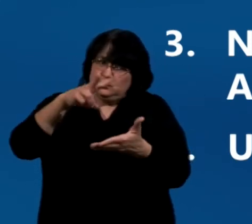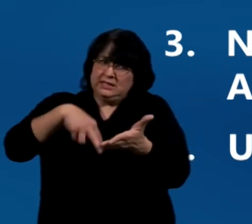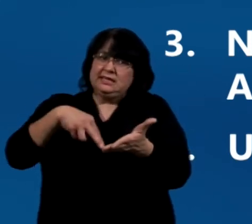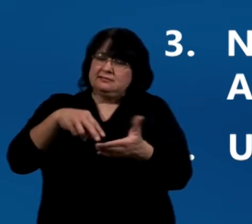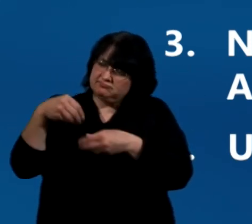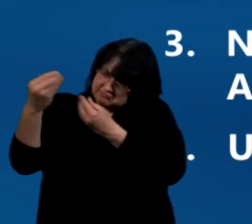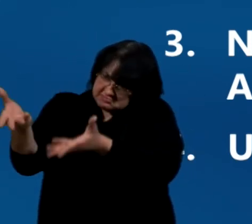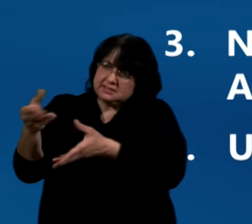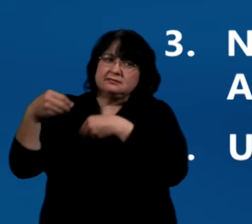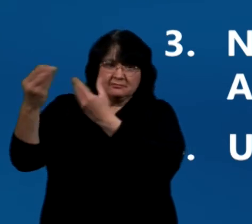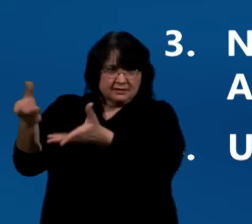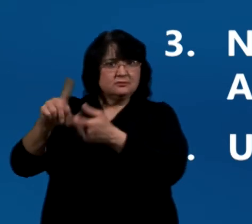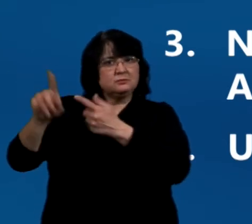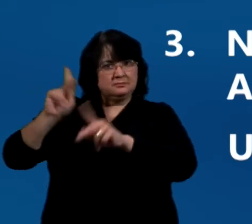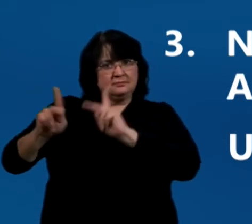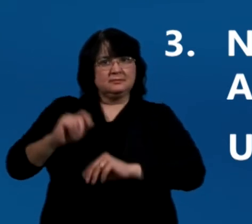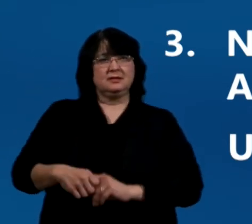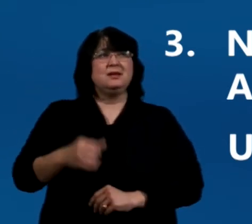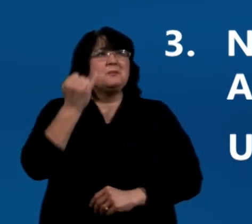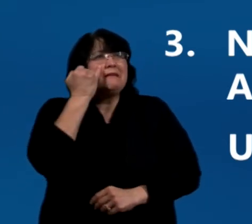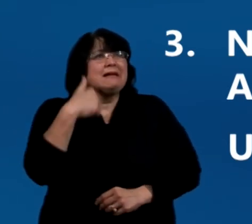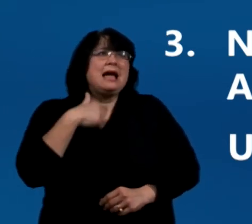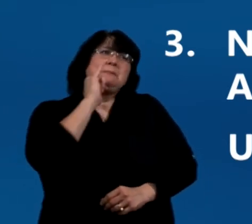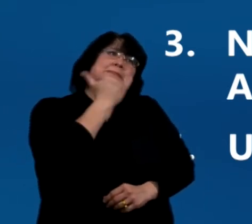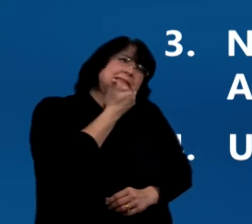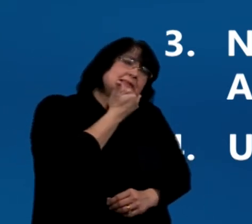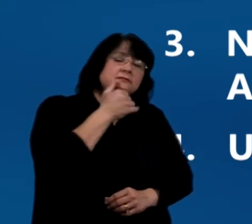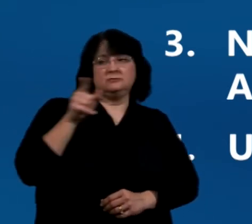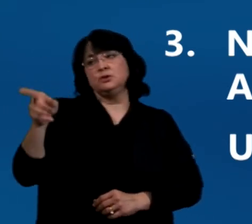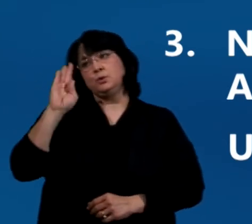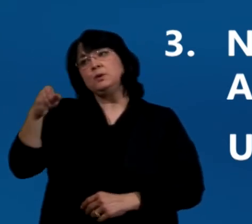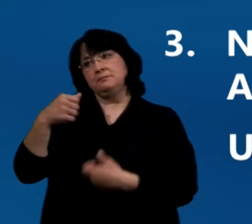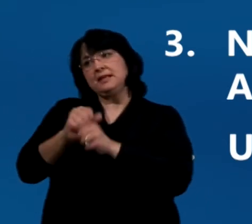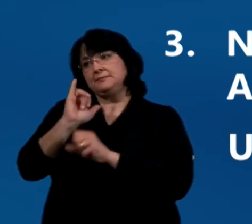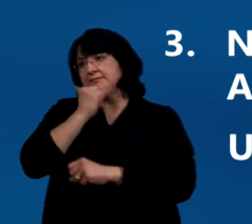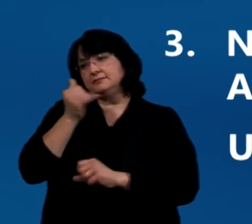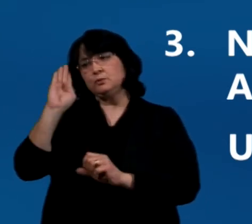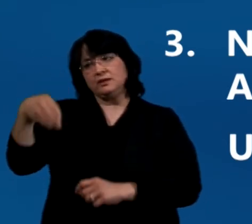it. Well, what if I mess up? You will.